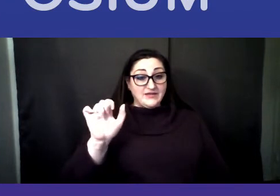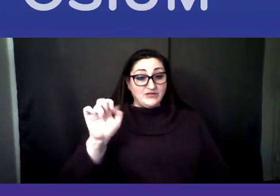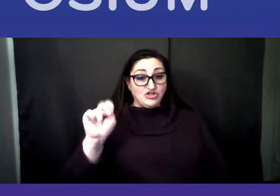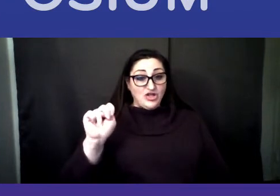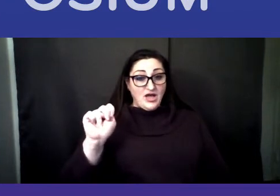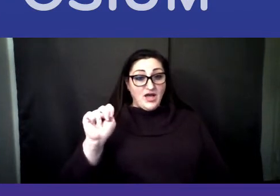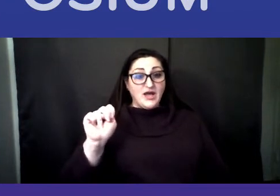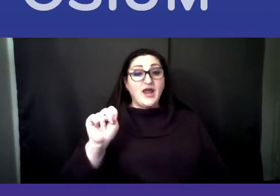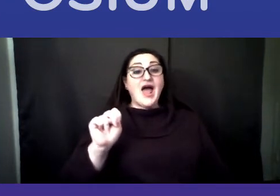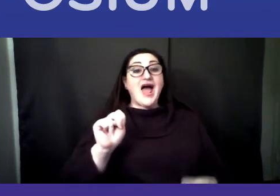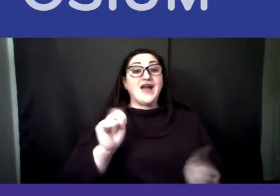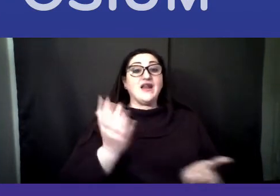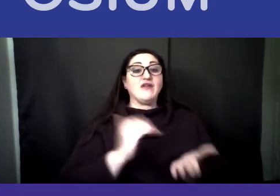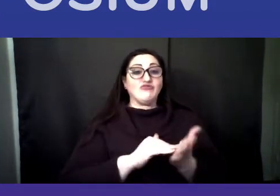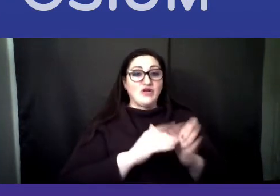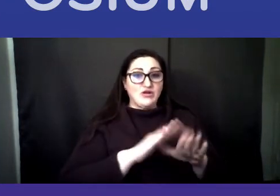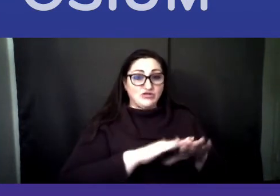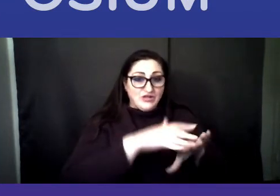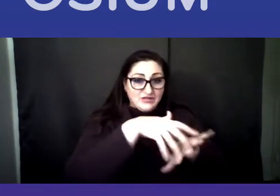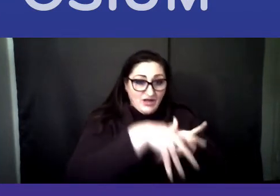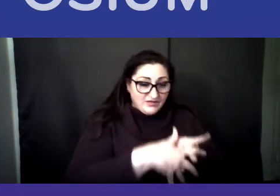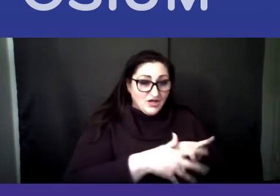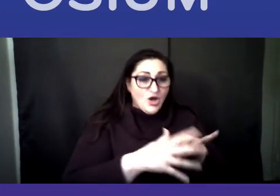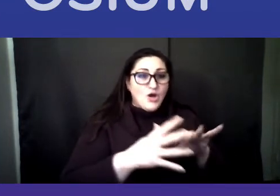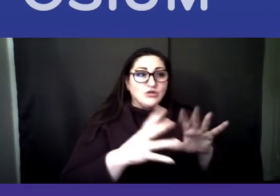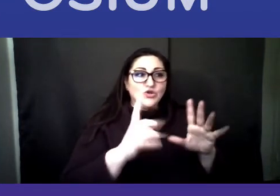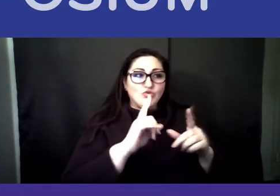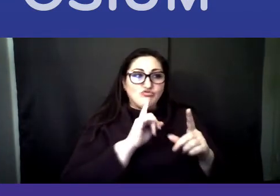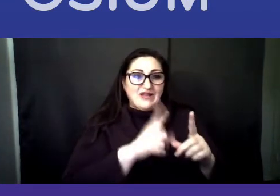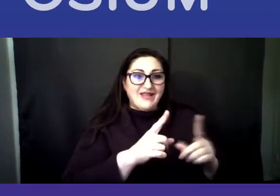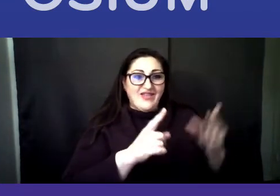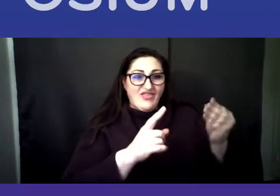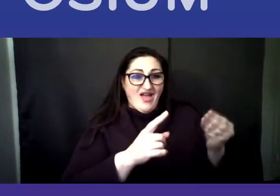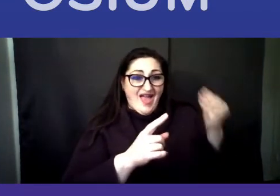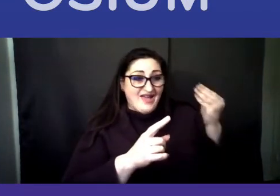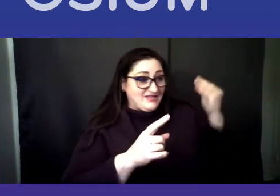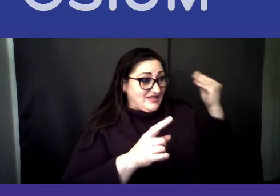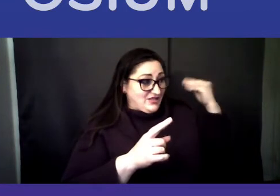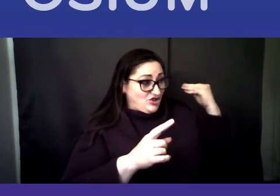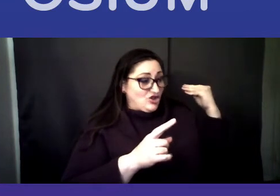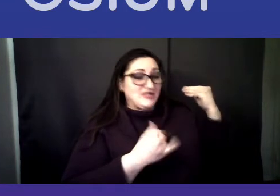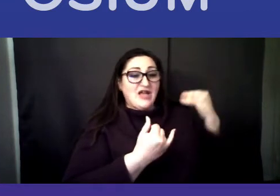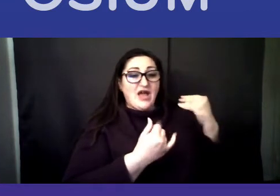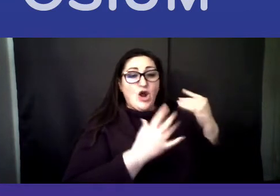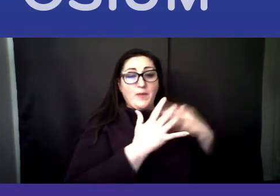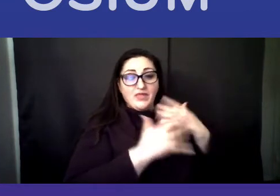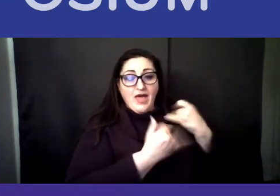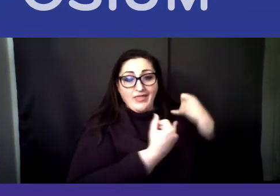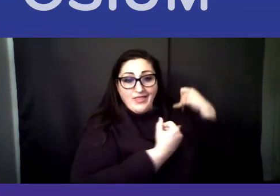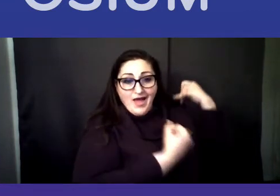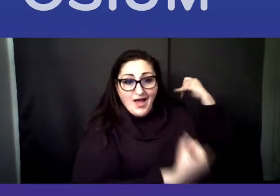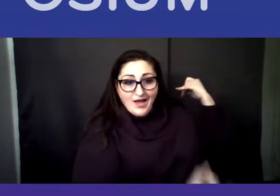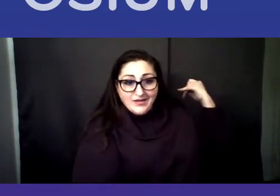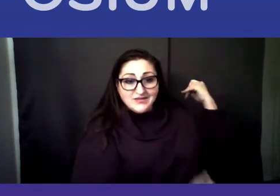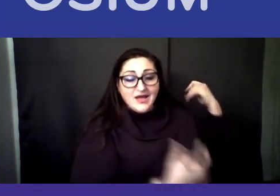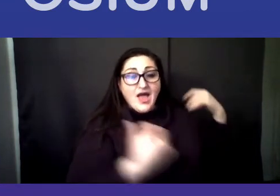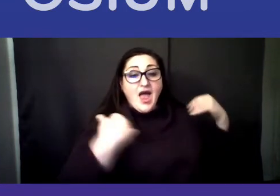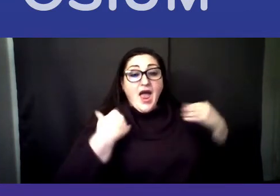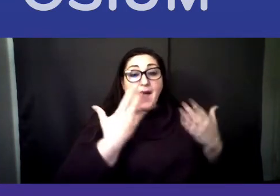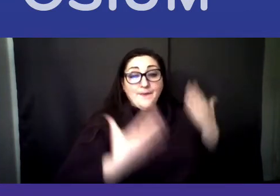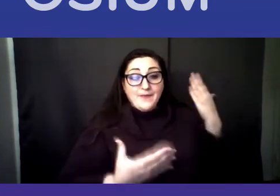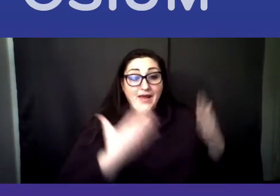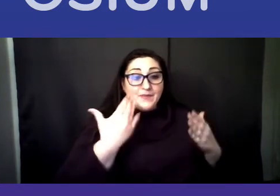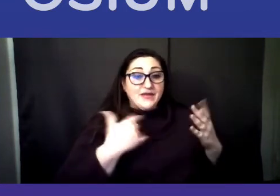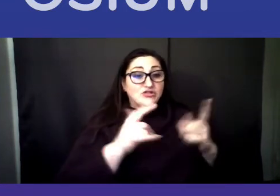those relationships, those liberated relationships with ancestors. So those in our bloodlines and those maybe in the bloodlines of our